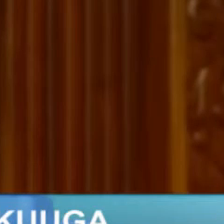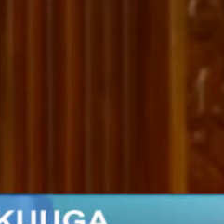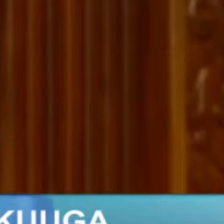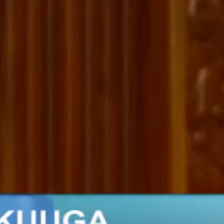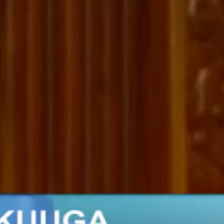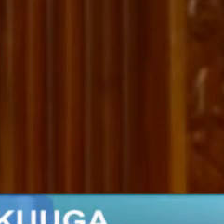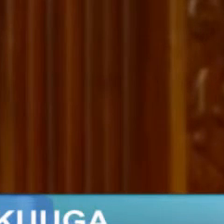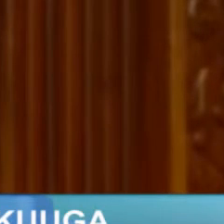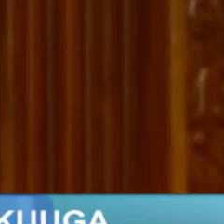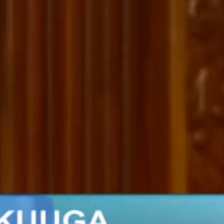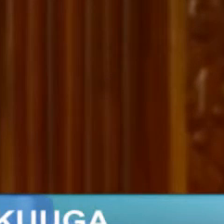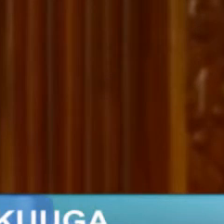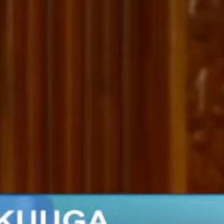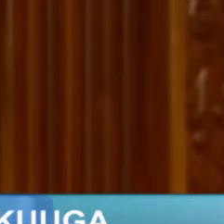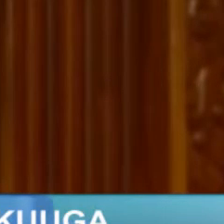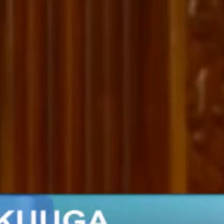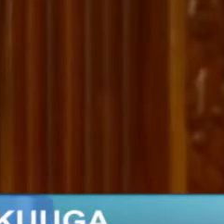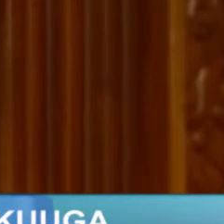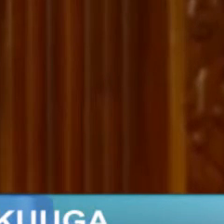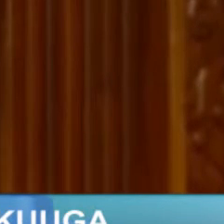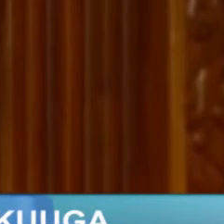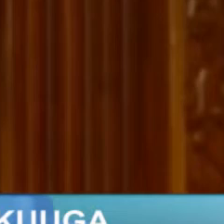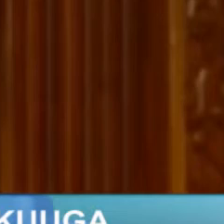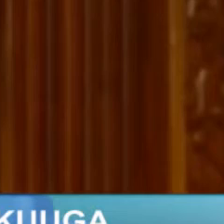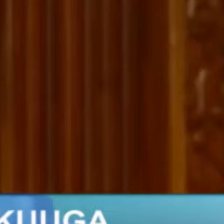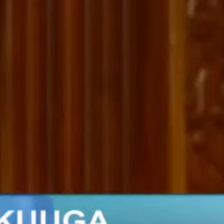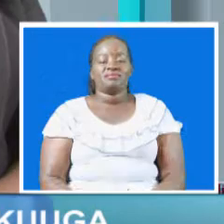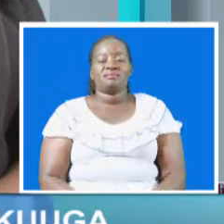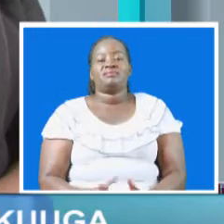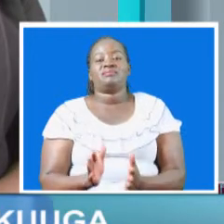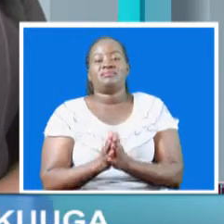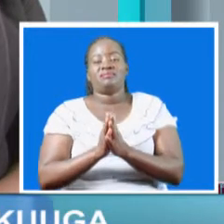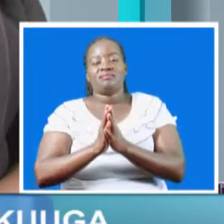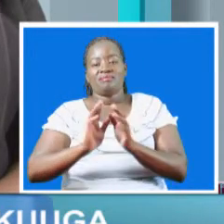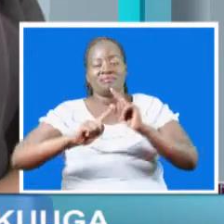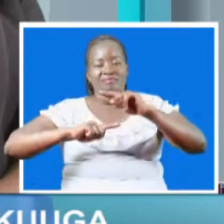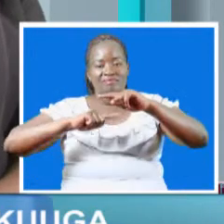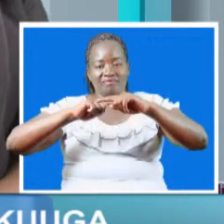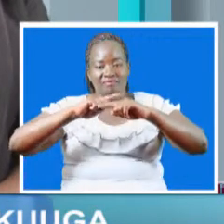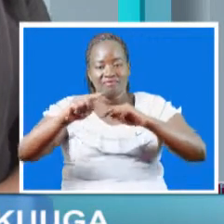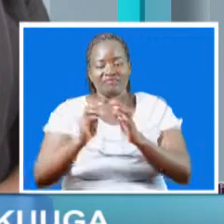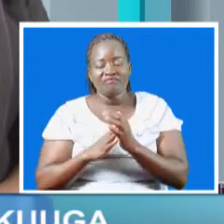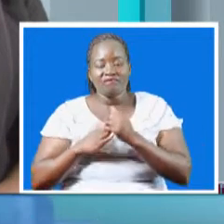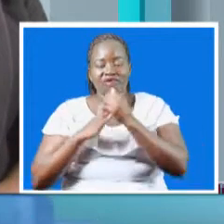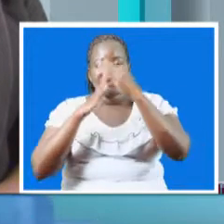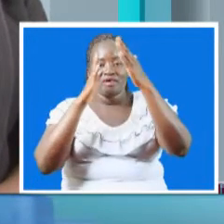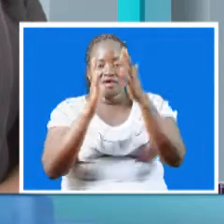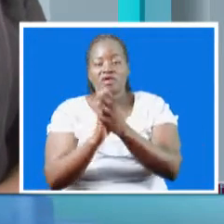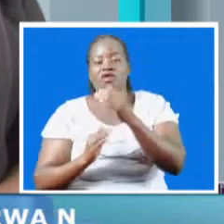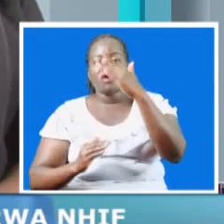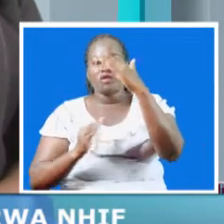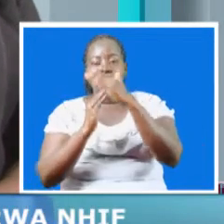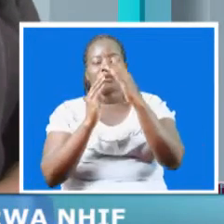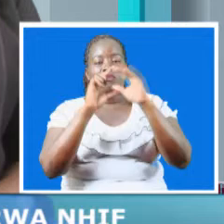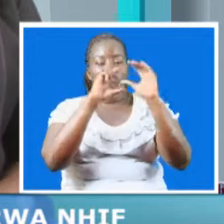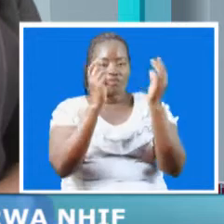handu-ini ha Mohoro ma Gikuyu Hwa-Ini nie njitagwo Wahu wa Kamau. Tugethie na mbere ni ati murugamiriri munene